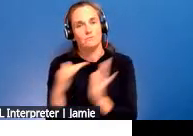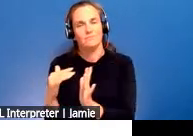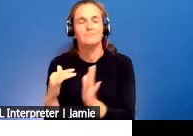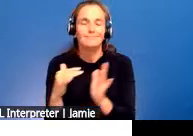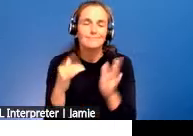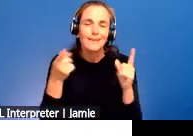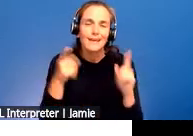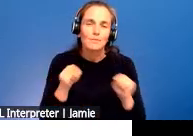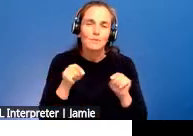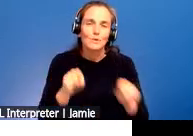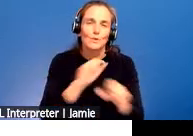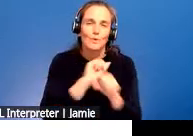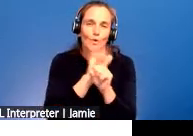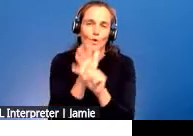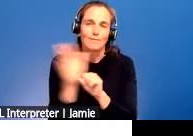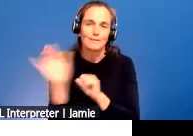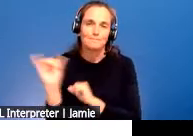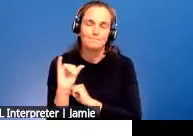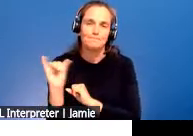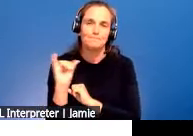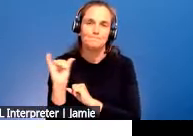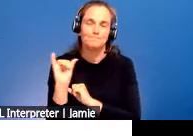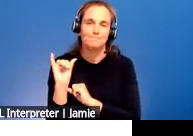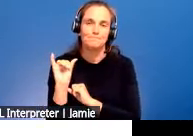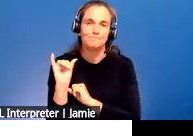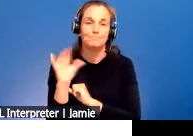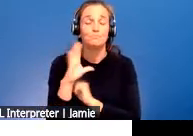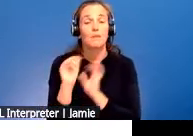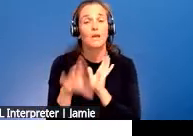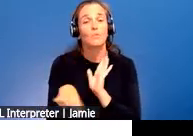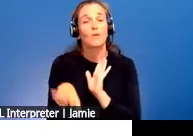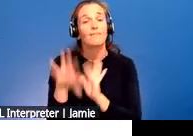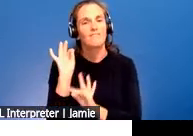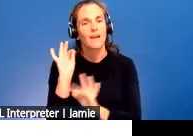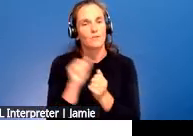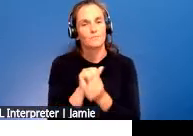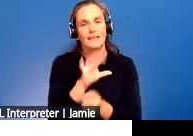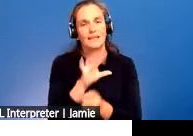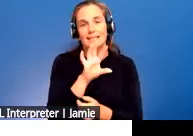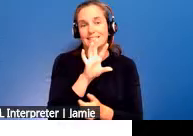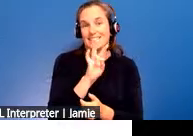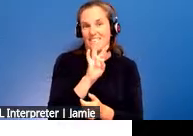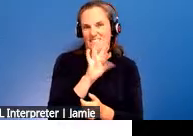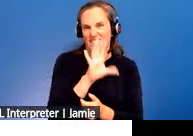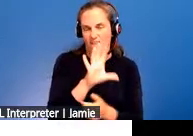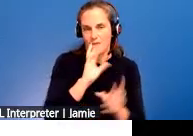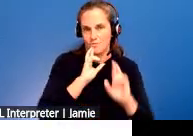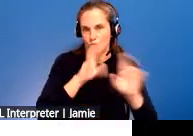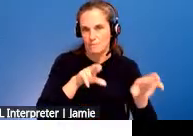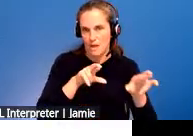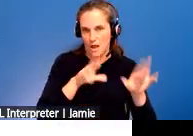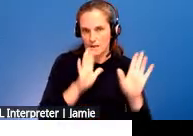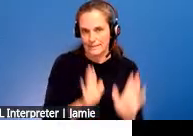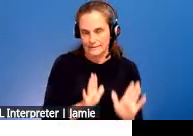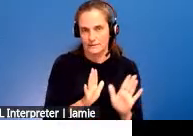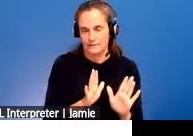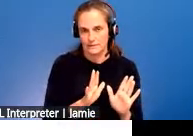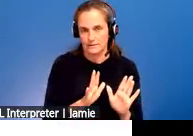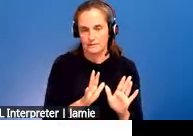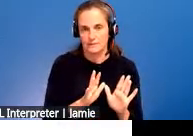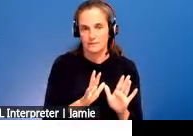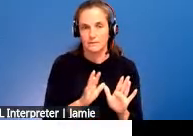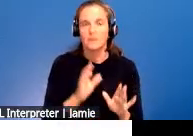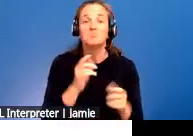times. And we found that we had 75 respondents who were